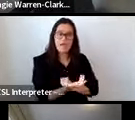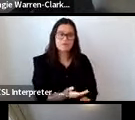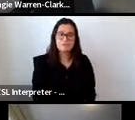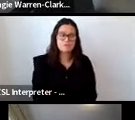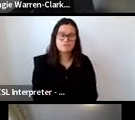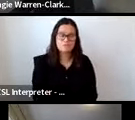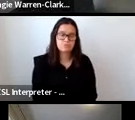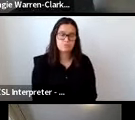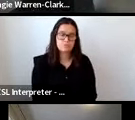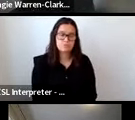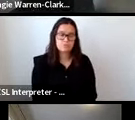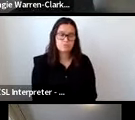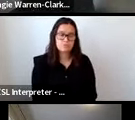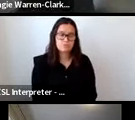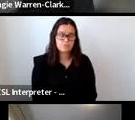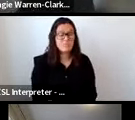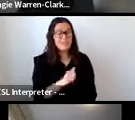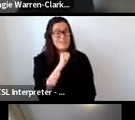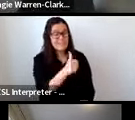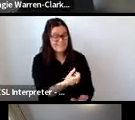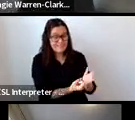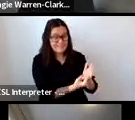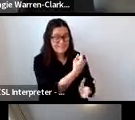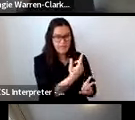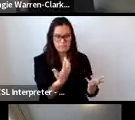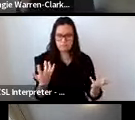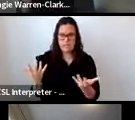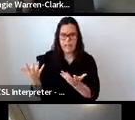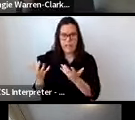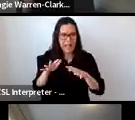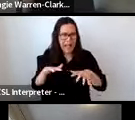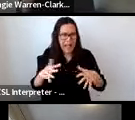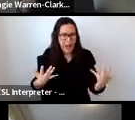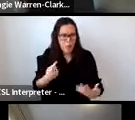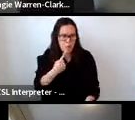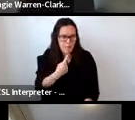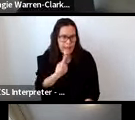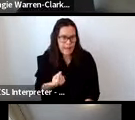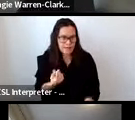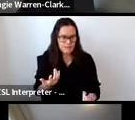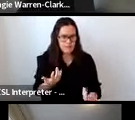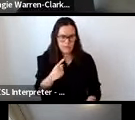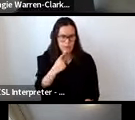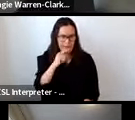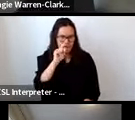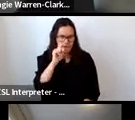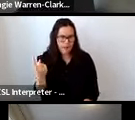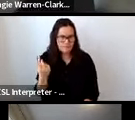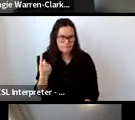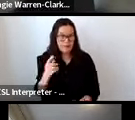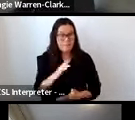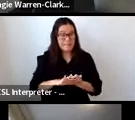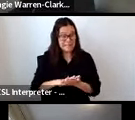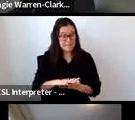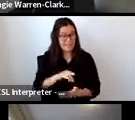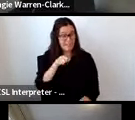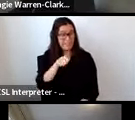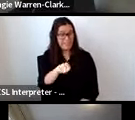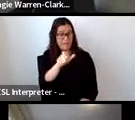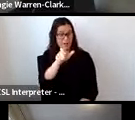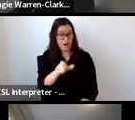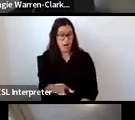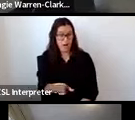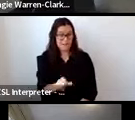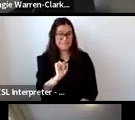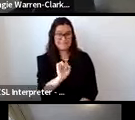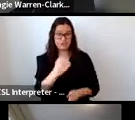someone to make a complaint and get recourse about it. So this guy lost his job, lost the potential job because he